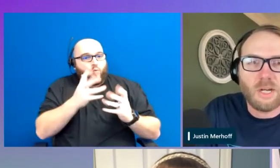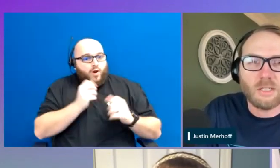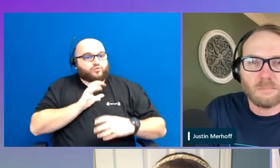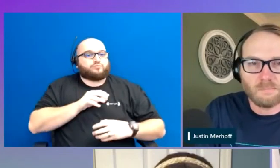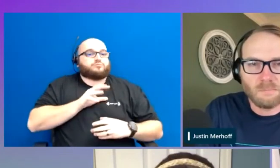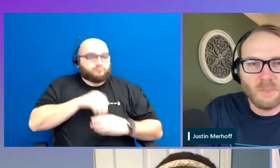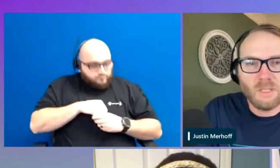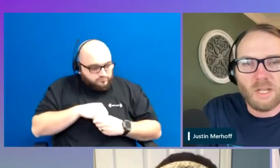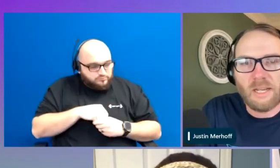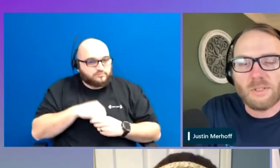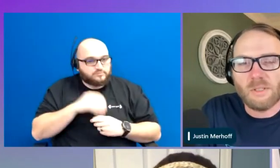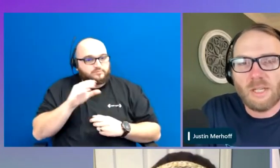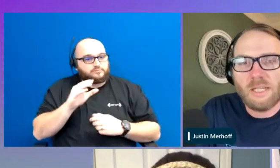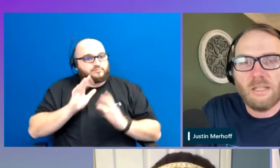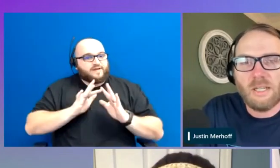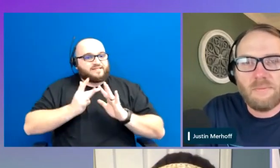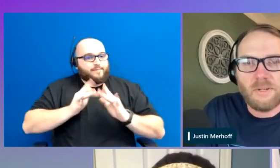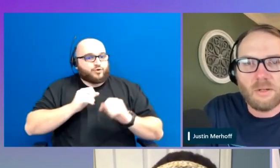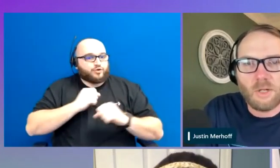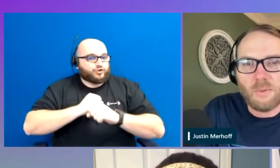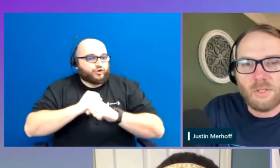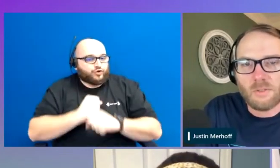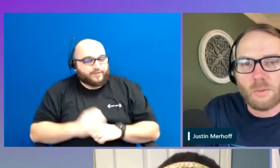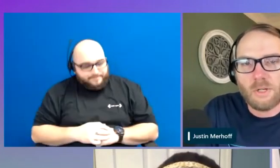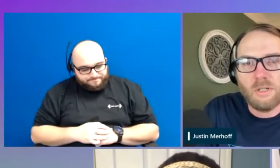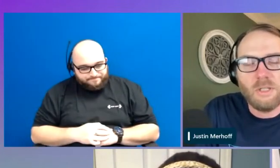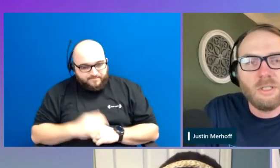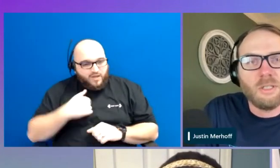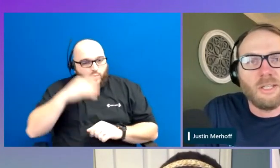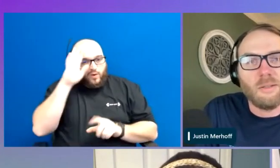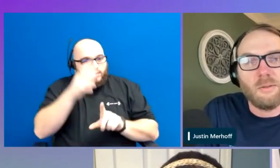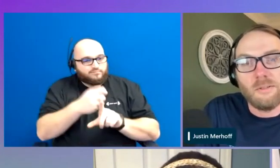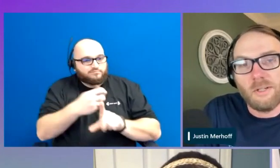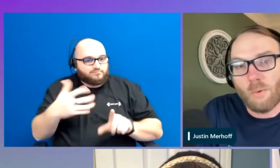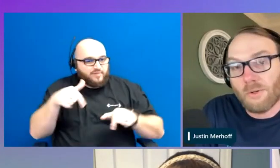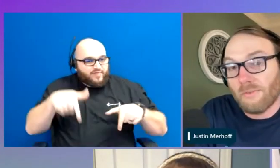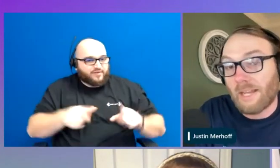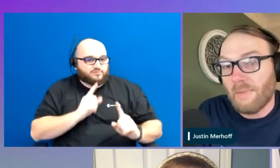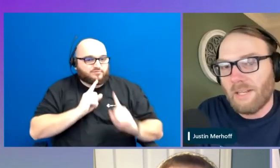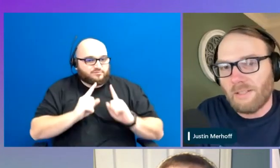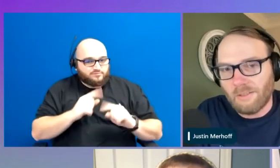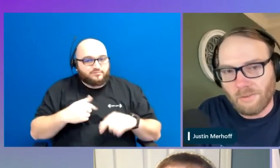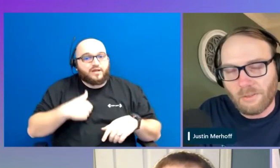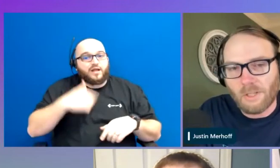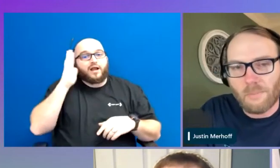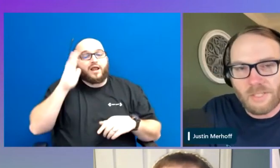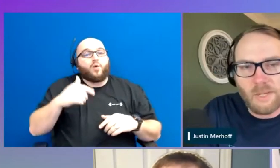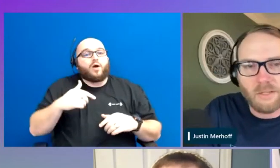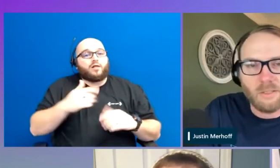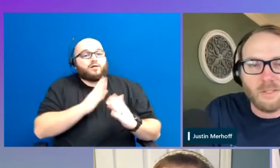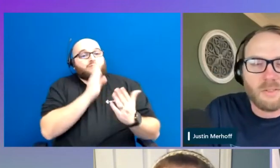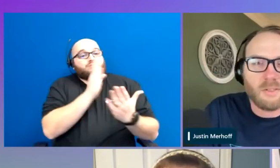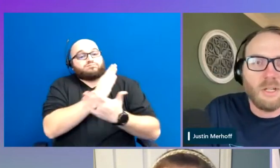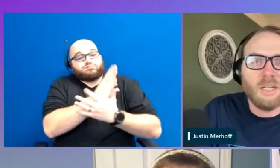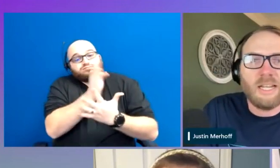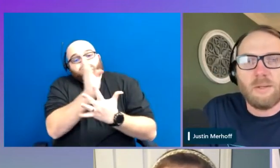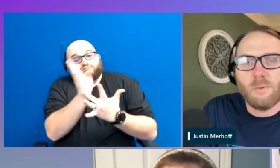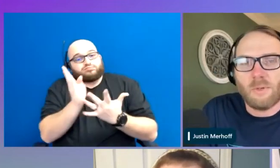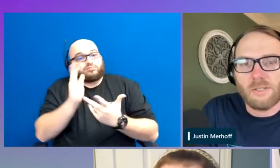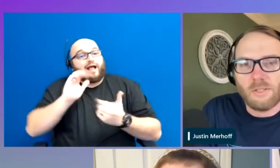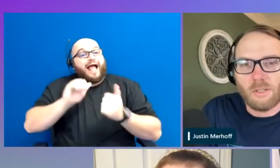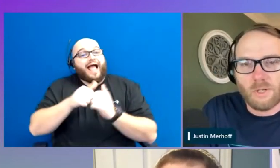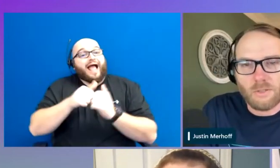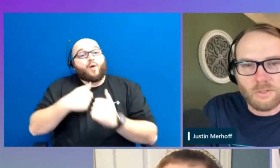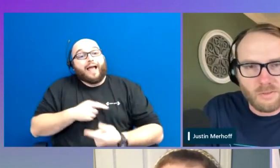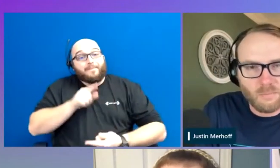this talk. I was lucky enough, and I'll go in this order, in the order that I met these panelists, and they